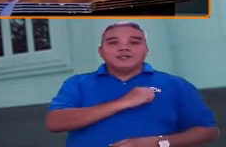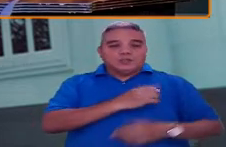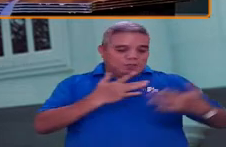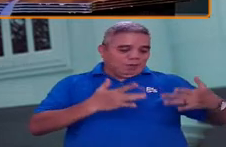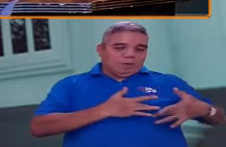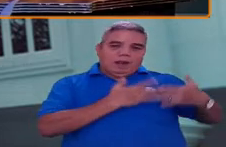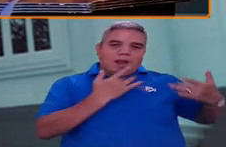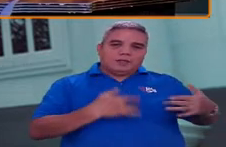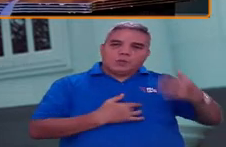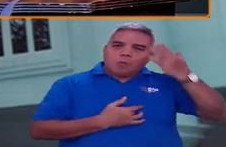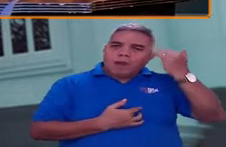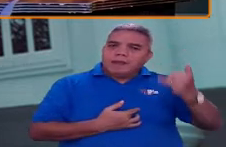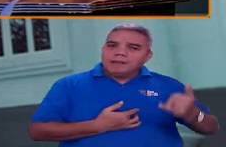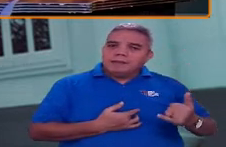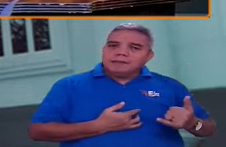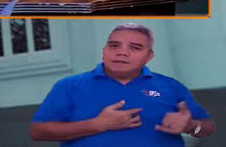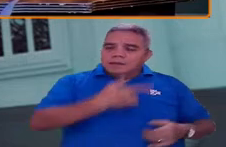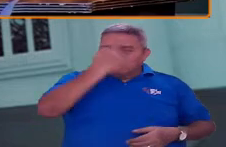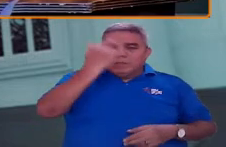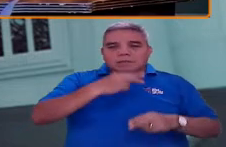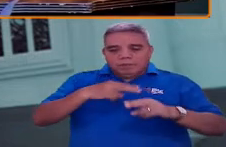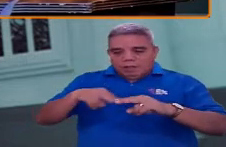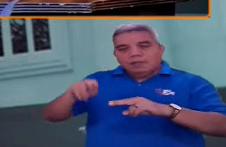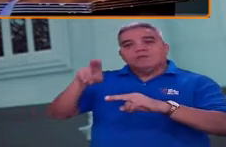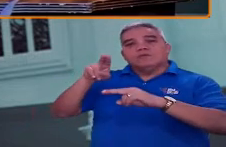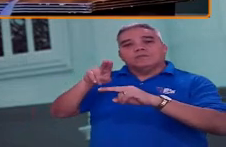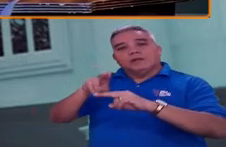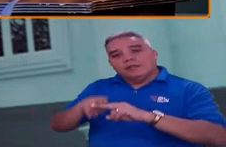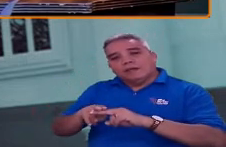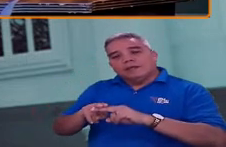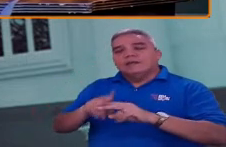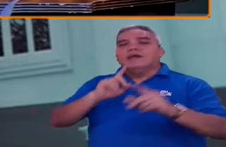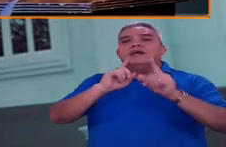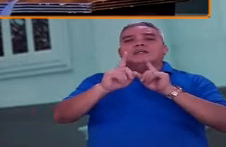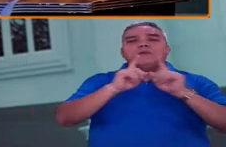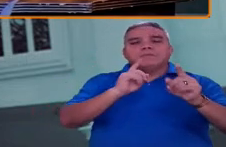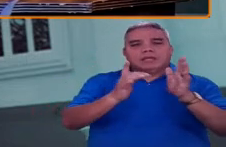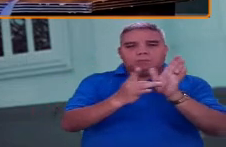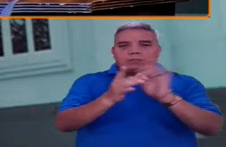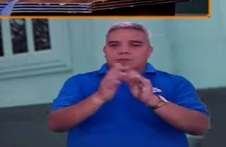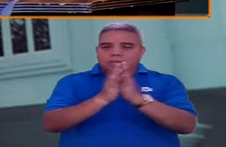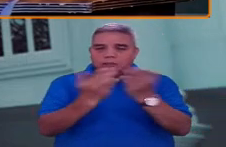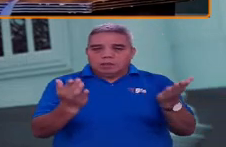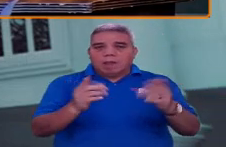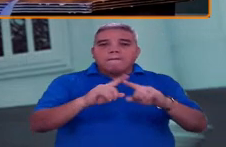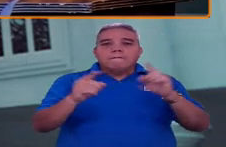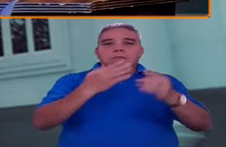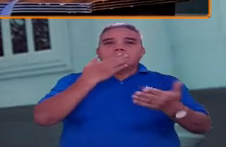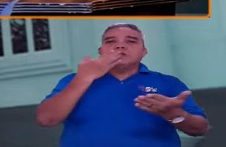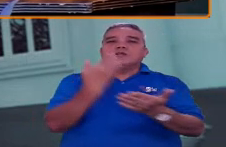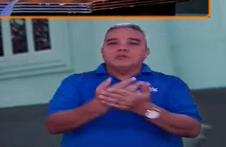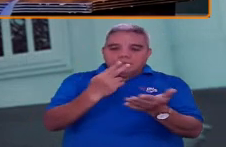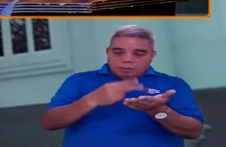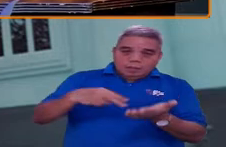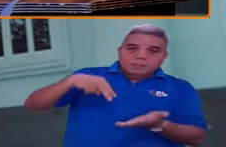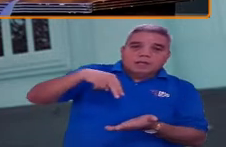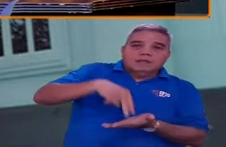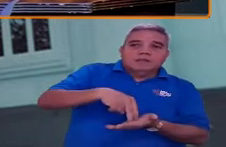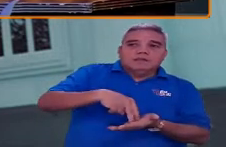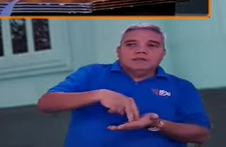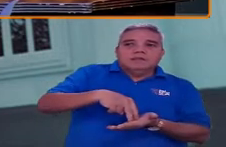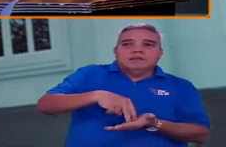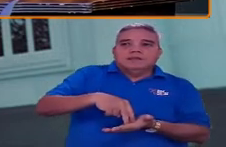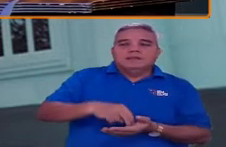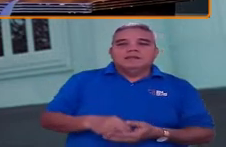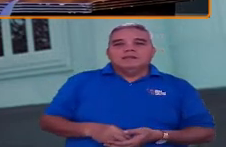heart. Why? Bisan galingkod ba ta? Magka-respeto man tagyapon sa pulso Dios. Pero nanindog naman mo, pamangkuningon